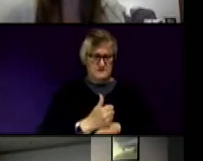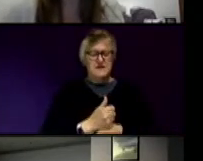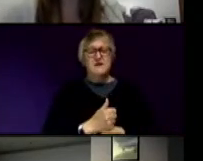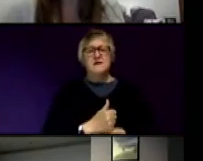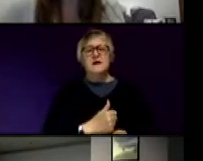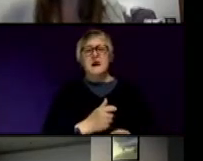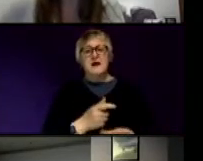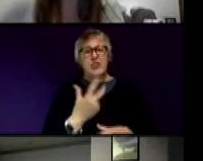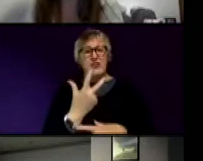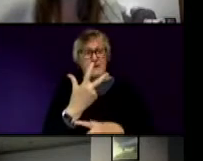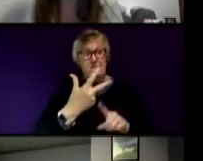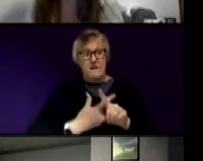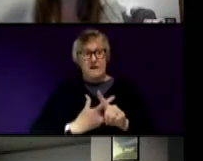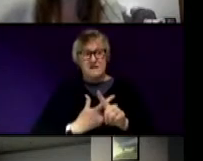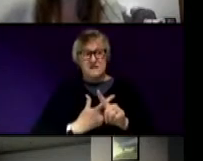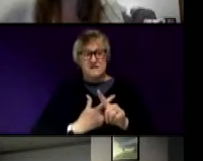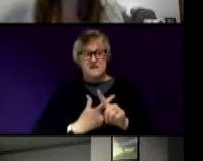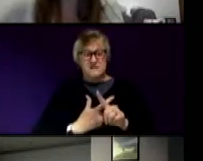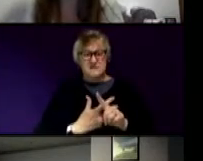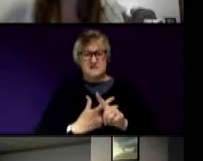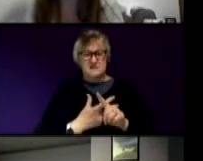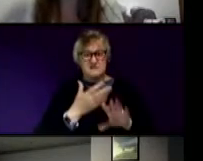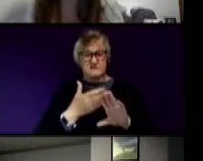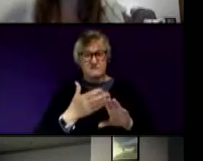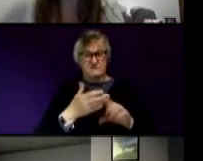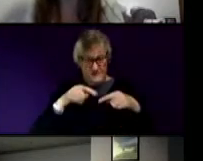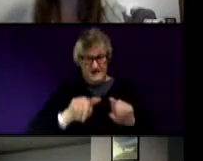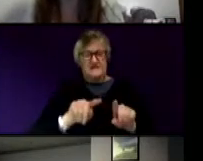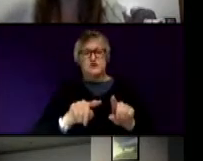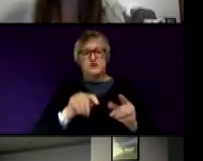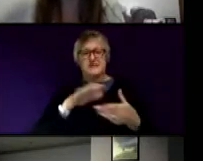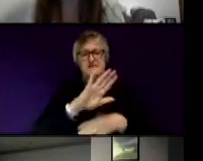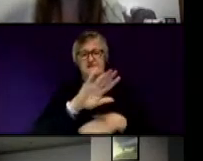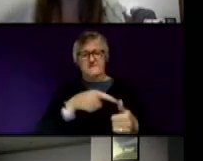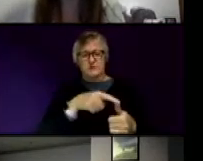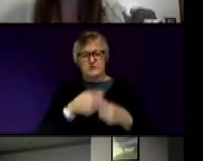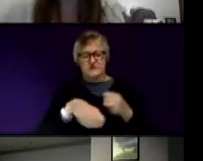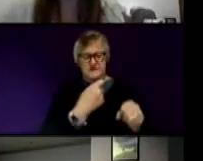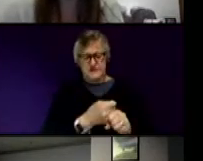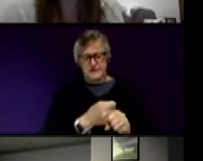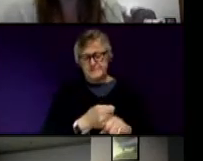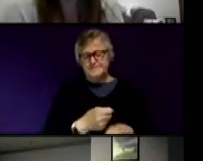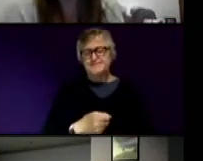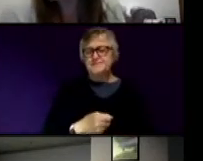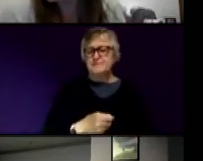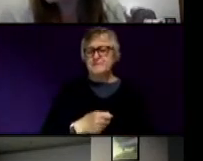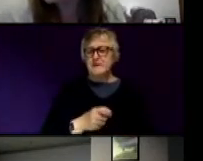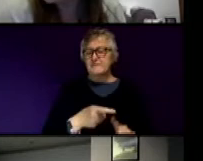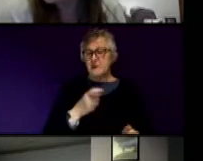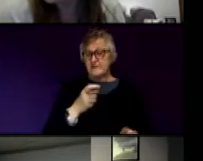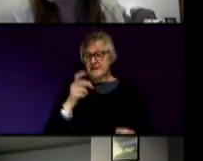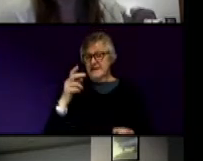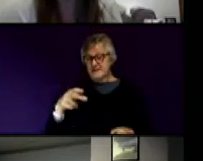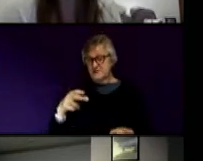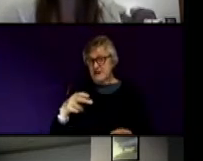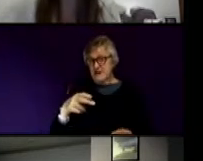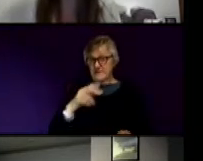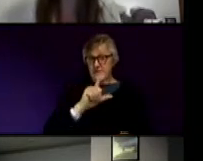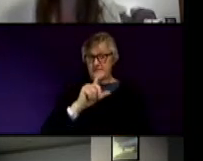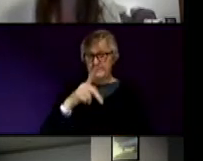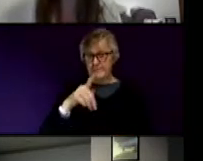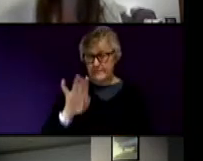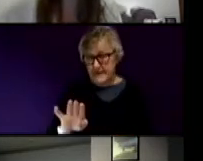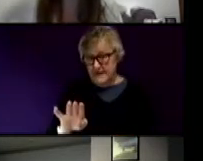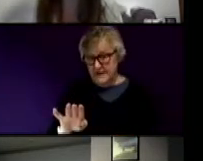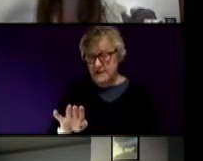year. Also in his first year as a chief of police, according to the history of the Portland Police Bureau, the Bureau adopted the Drug